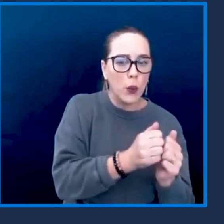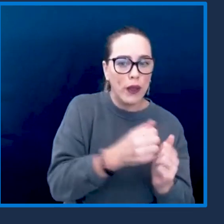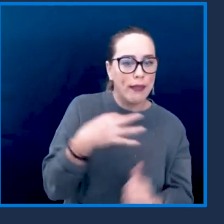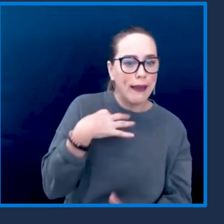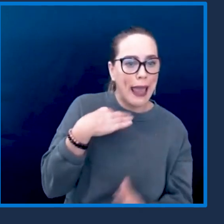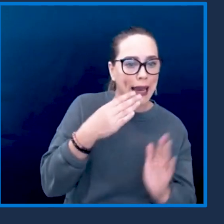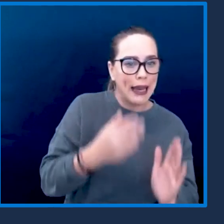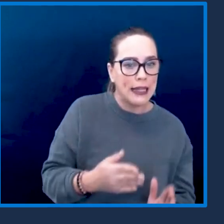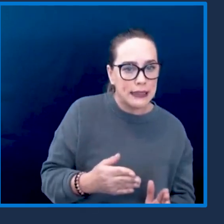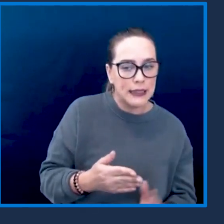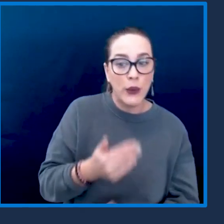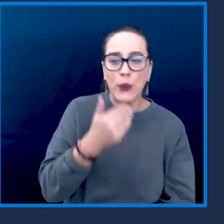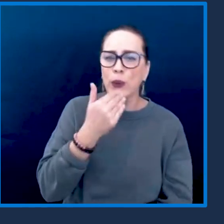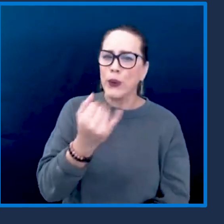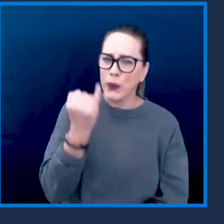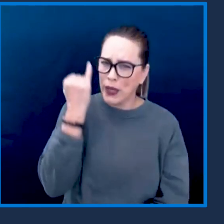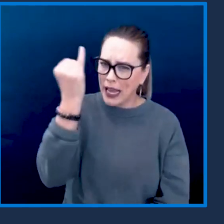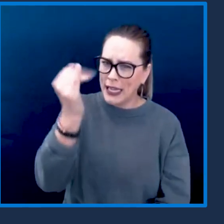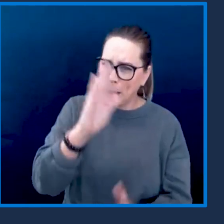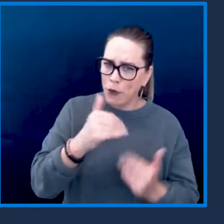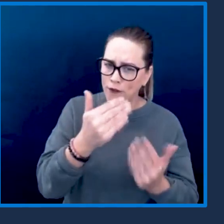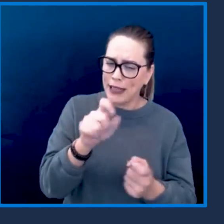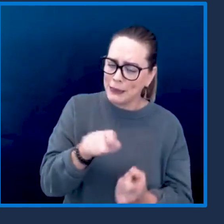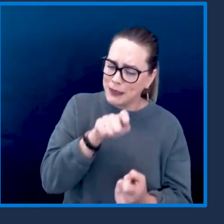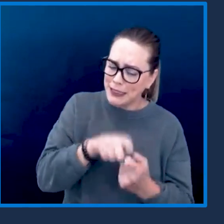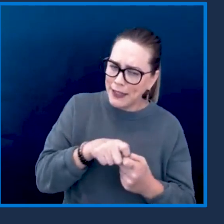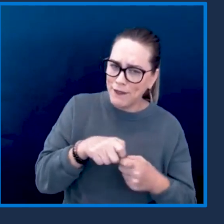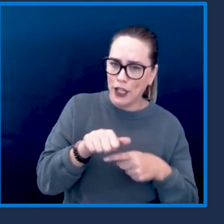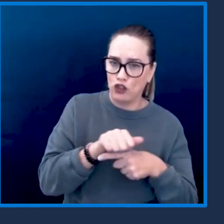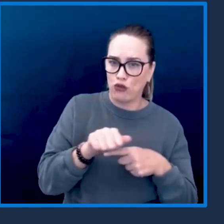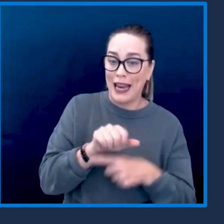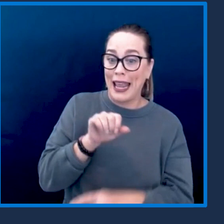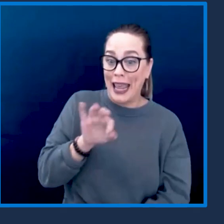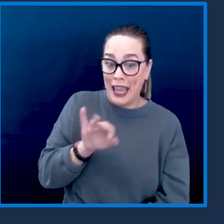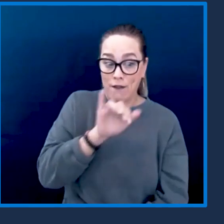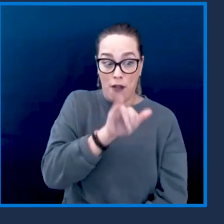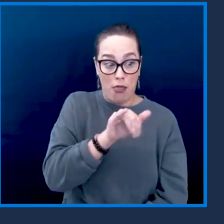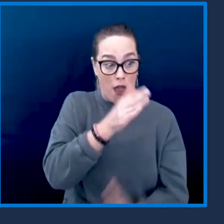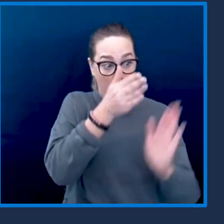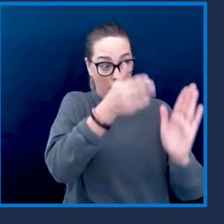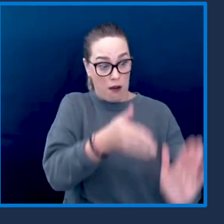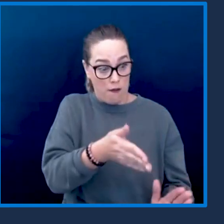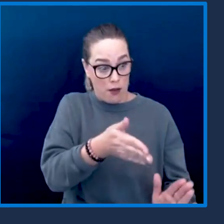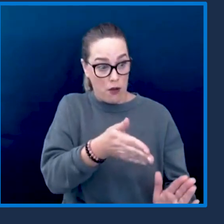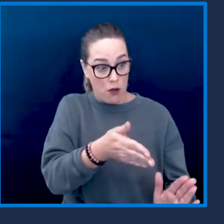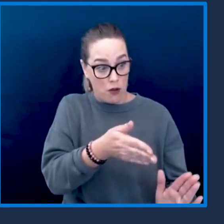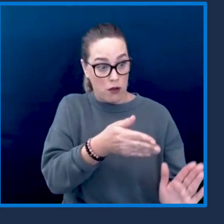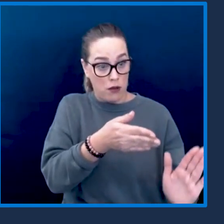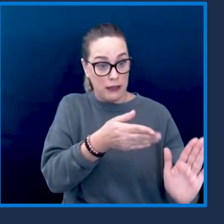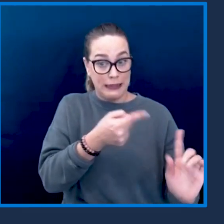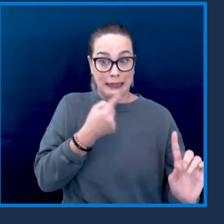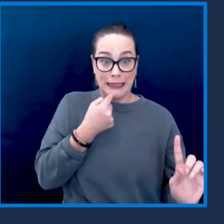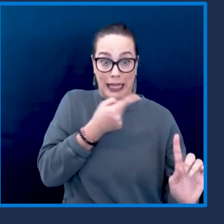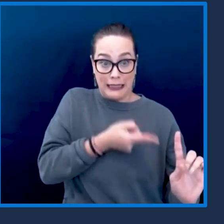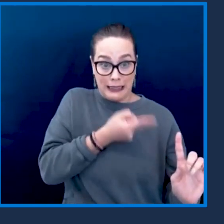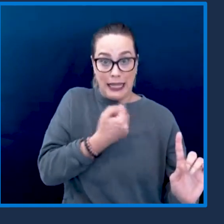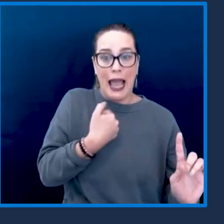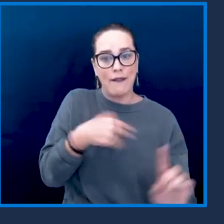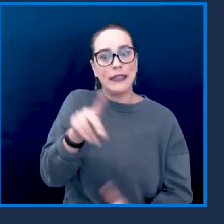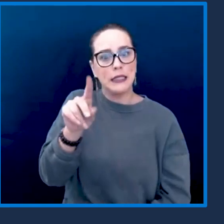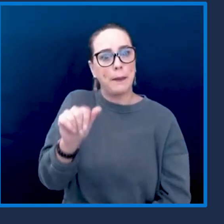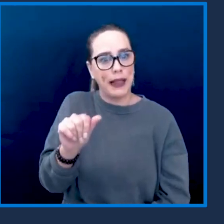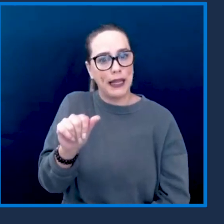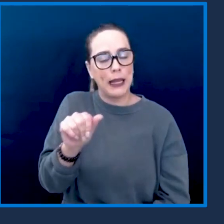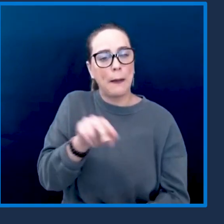idea to provide disability-specific trainings if a candidate has disclosed that they have a disability. For our hiring